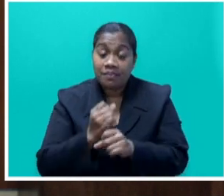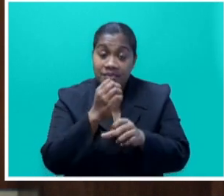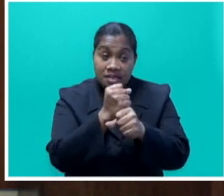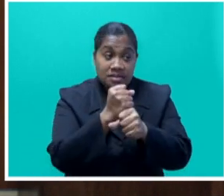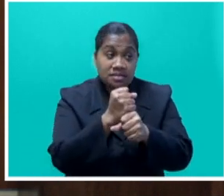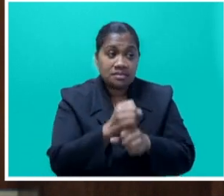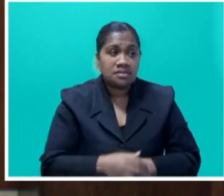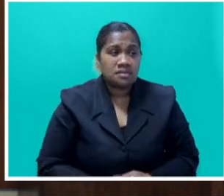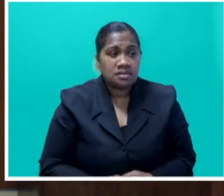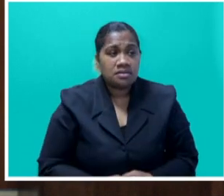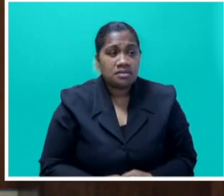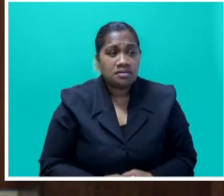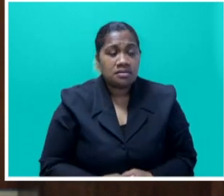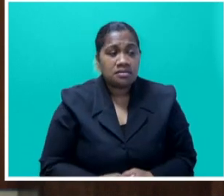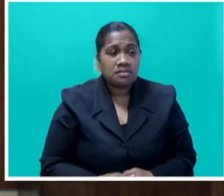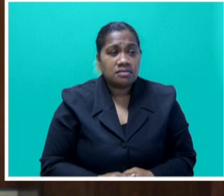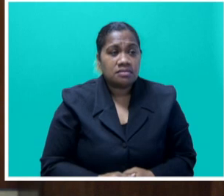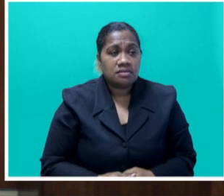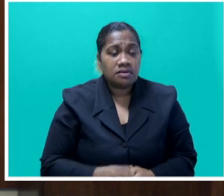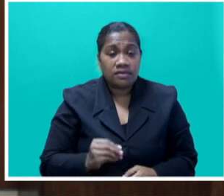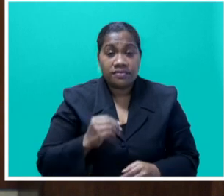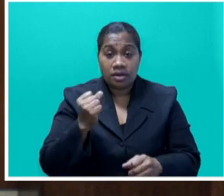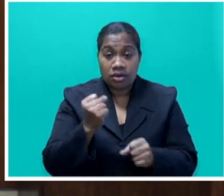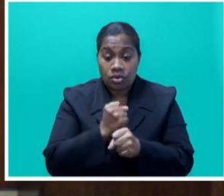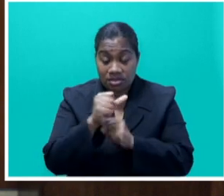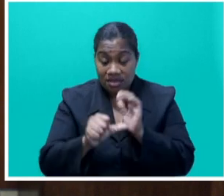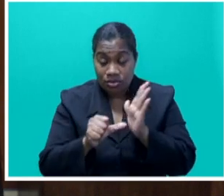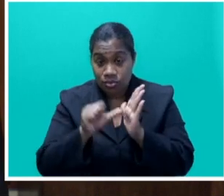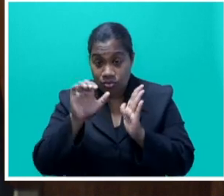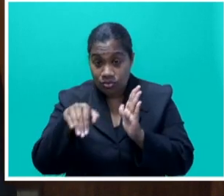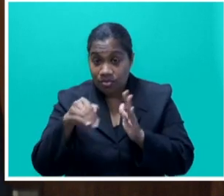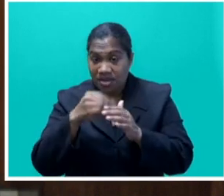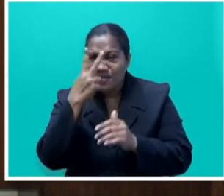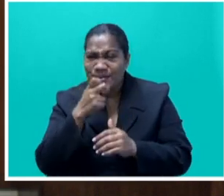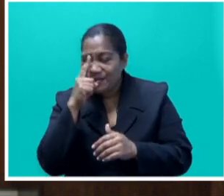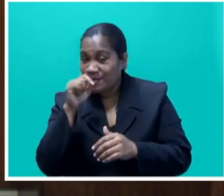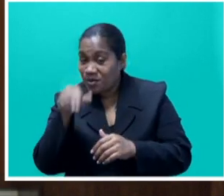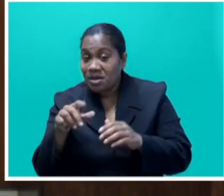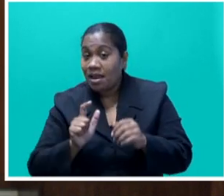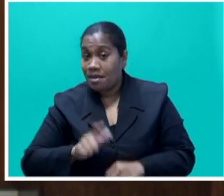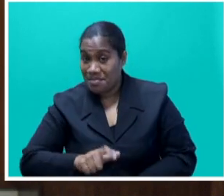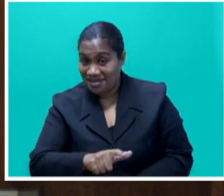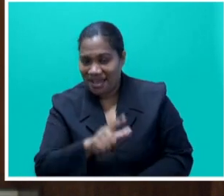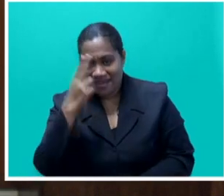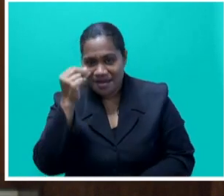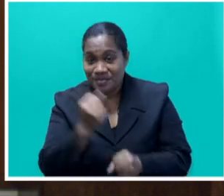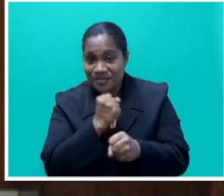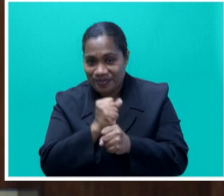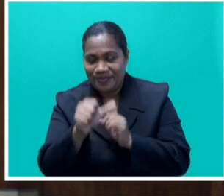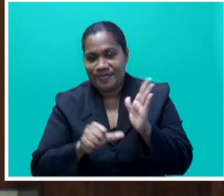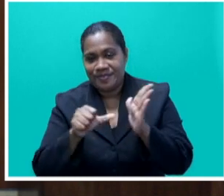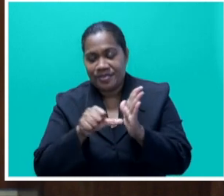status of the upgrade of the Golden Age home in Lambasa, this relates to the older persons who have